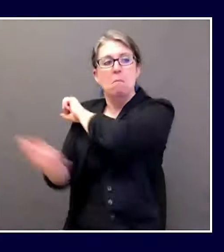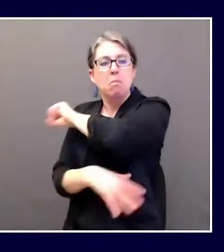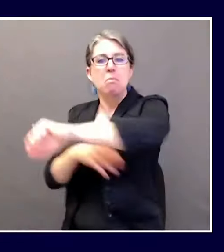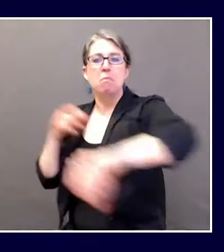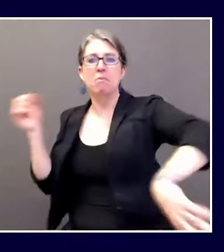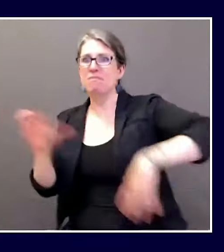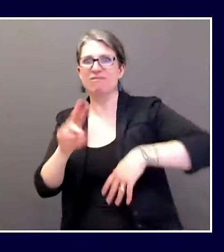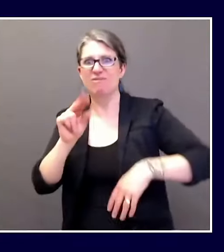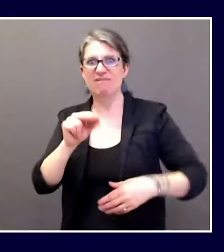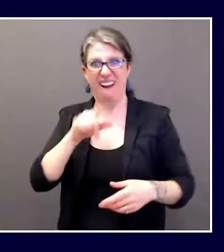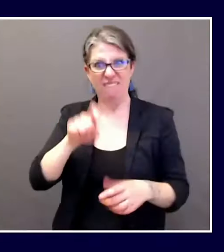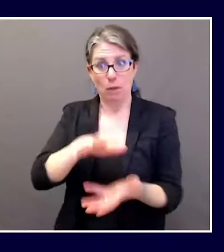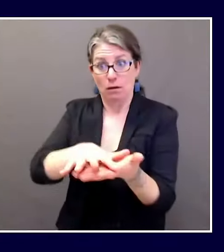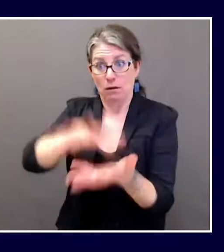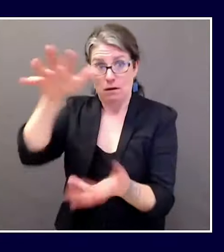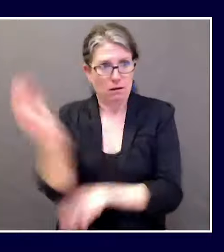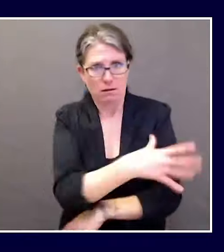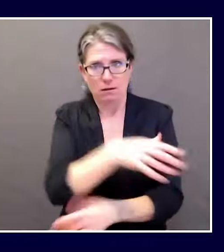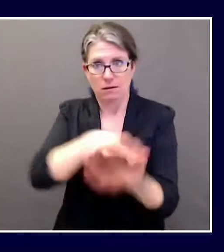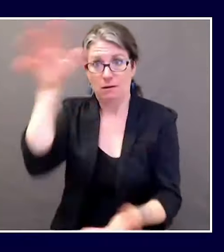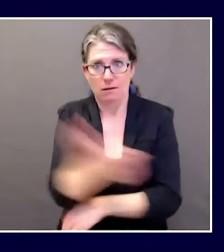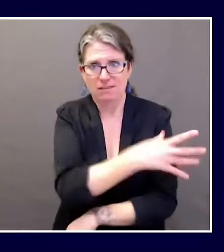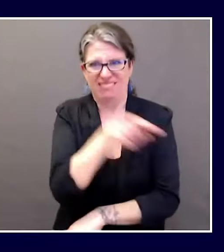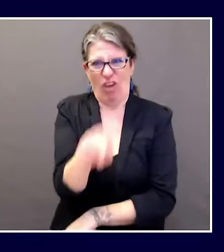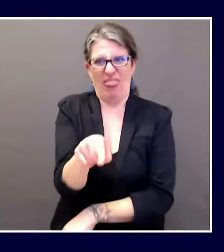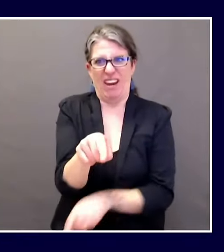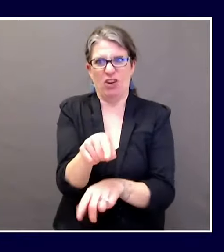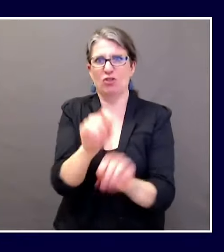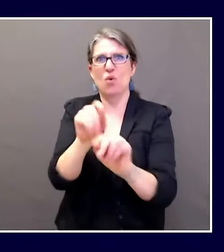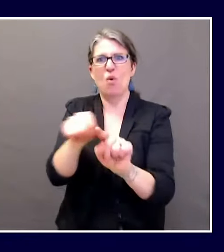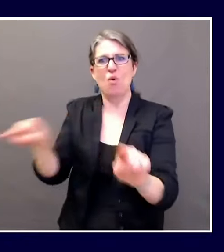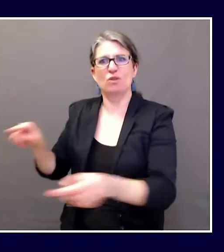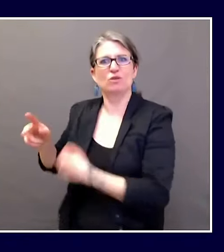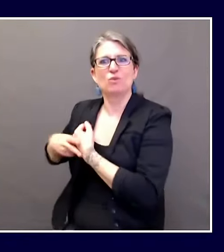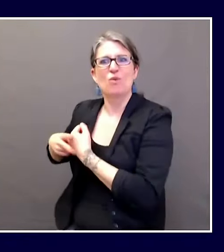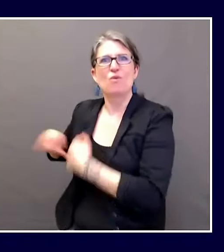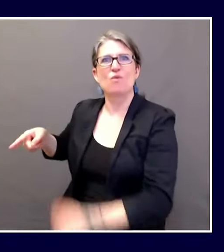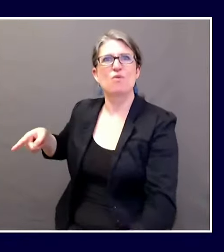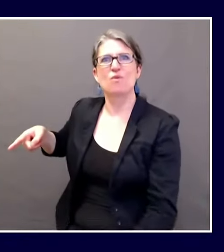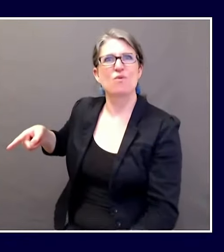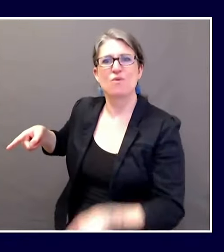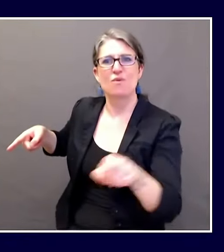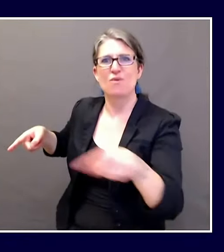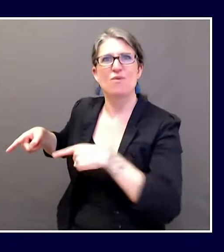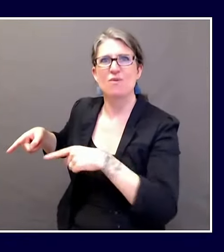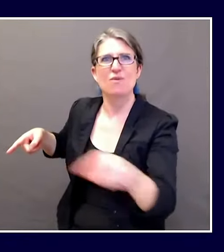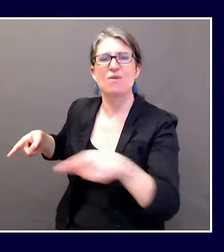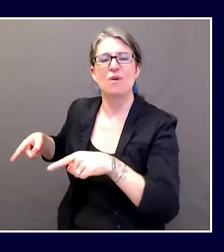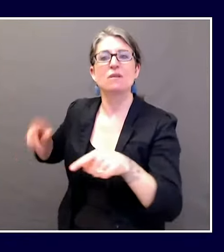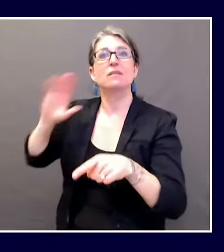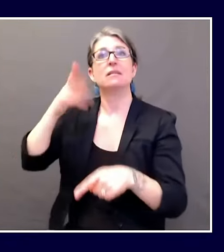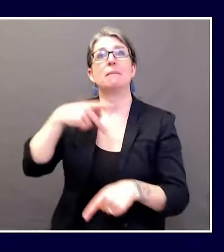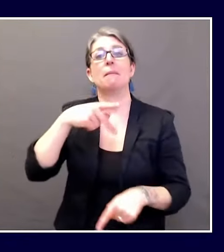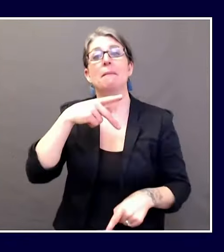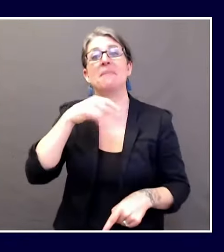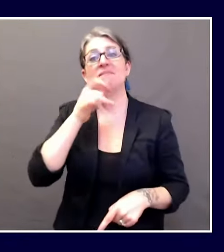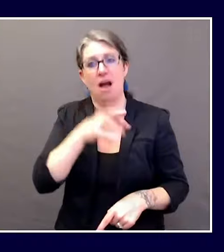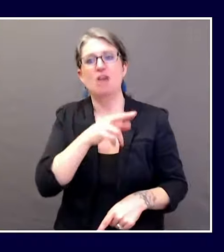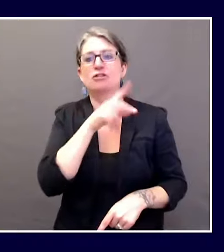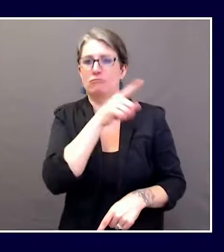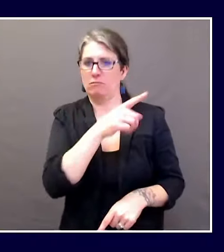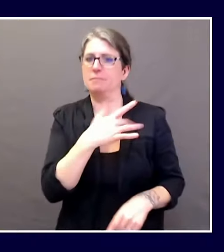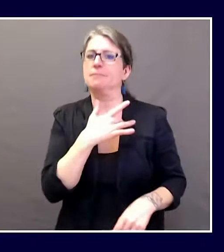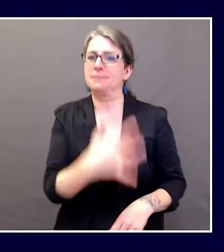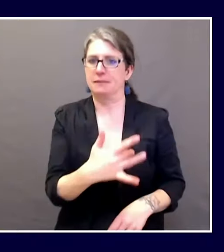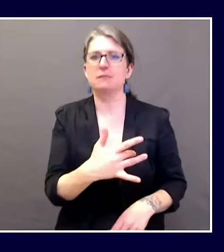out the cupboards. So it's a little bit of both depending on the vaccine. All right, thank you. And then also I was wondering about